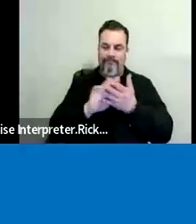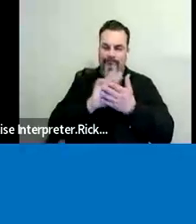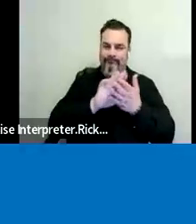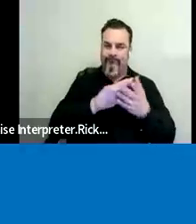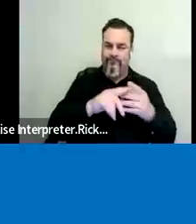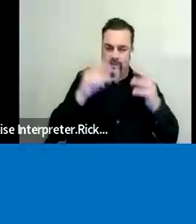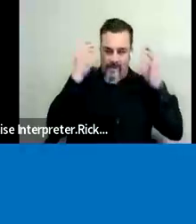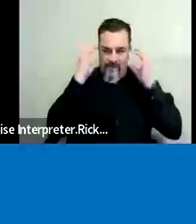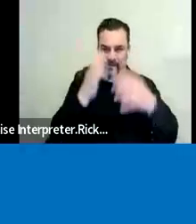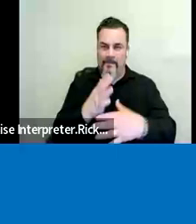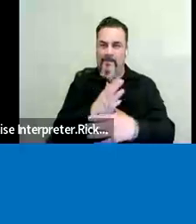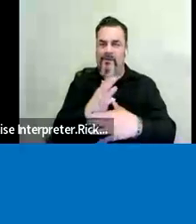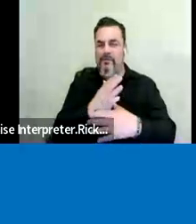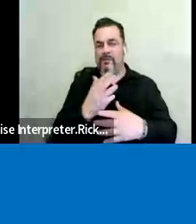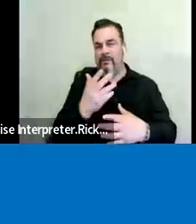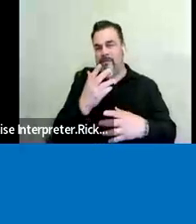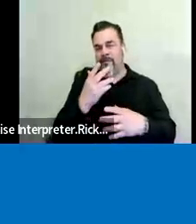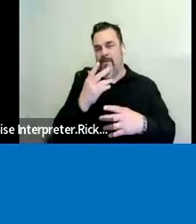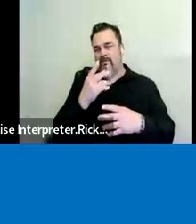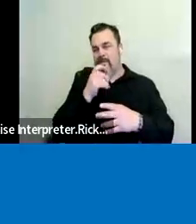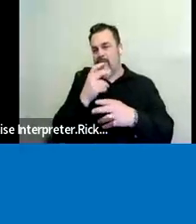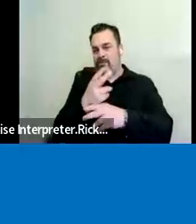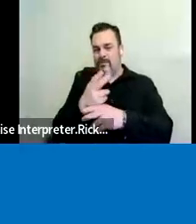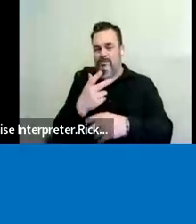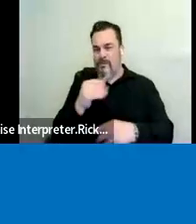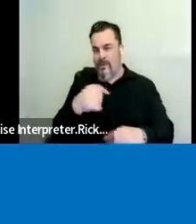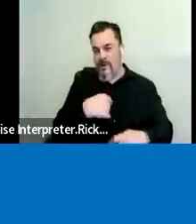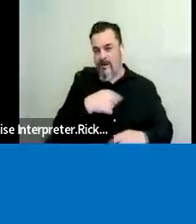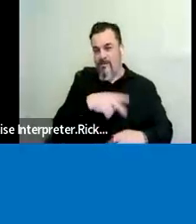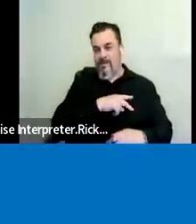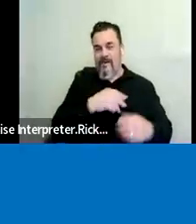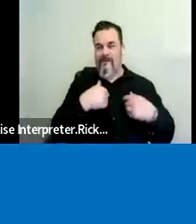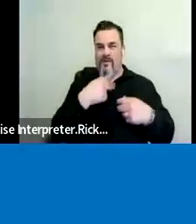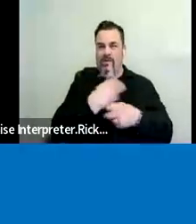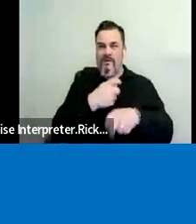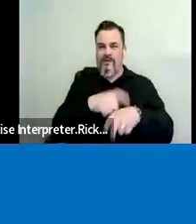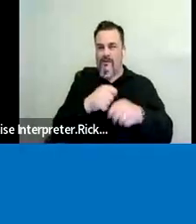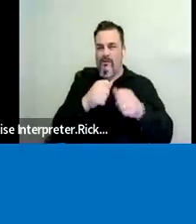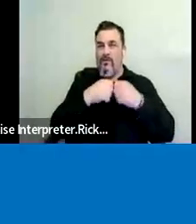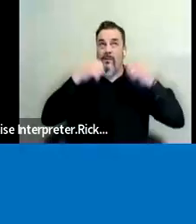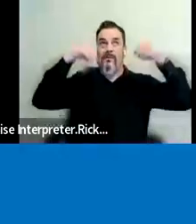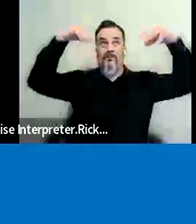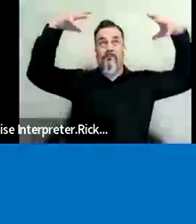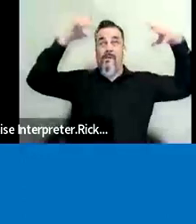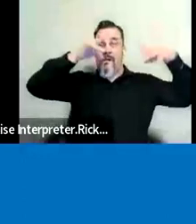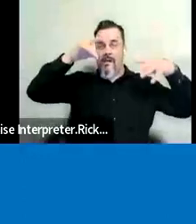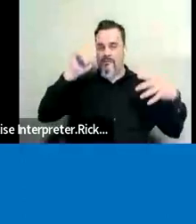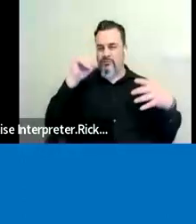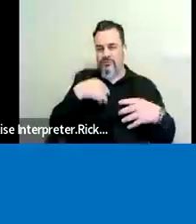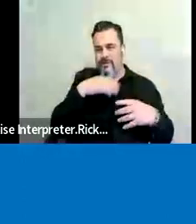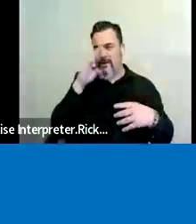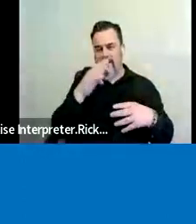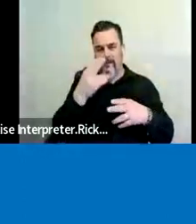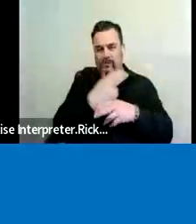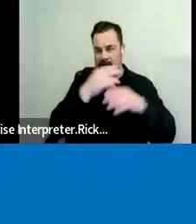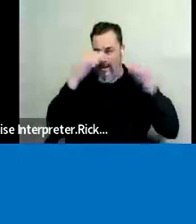headphones between. And I personally have a hard time with overhead lighting, and I never wear